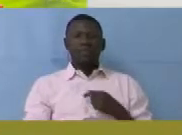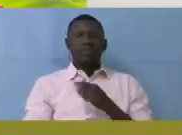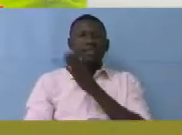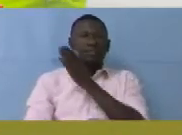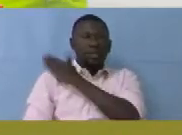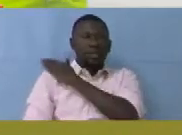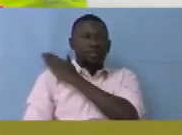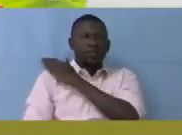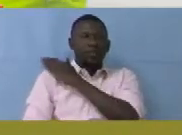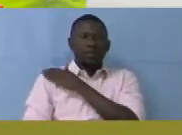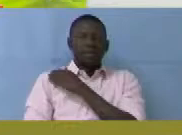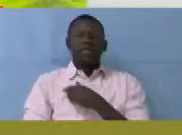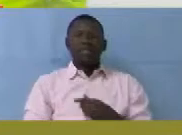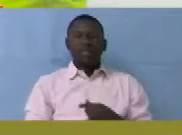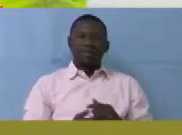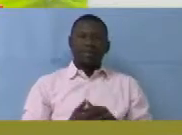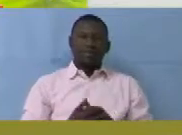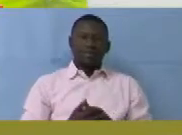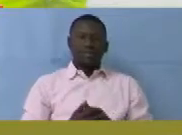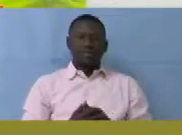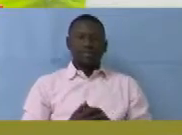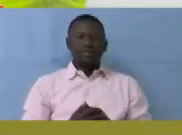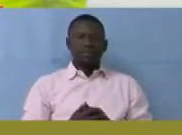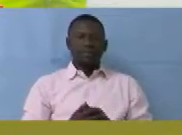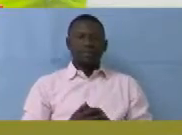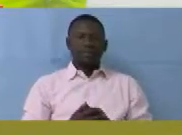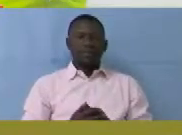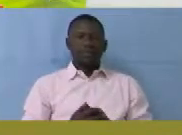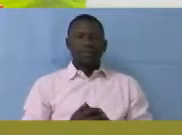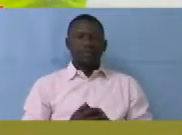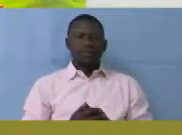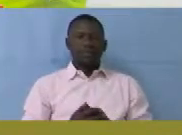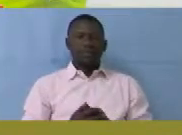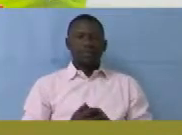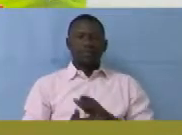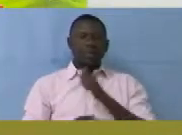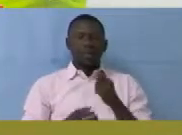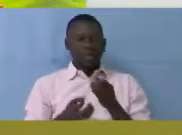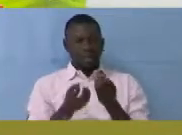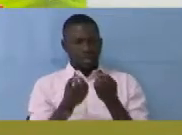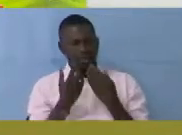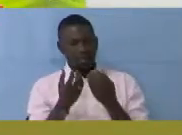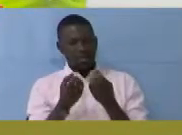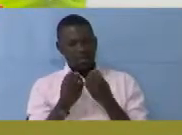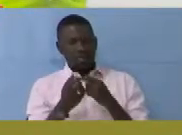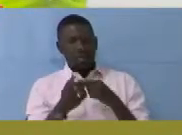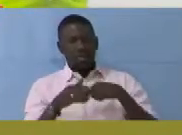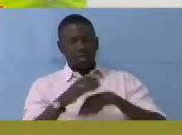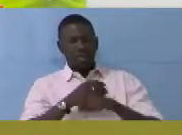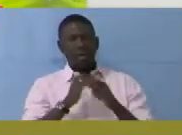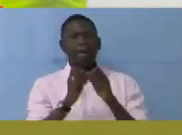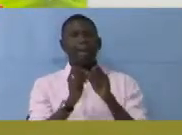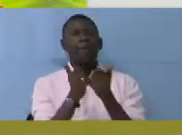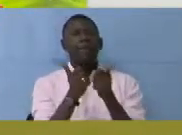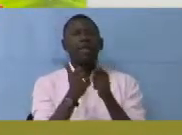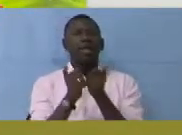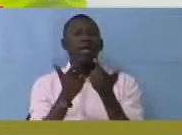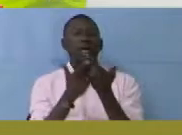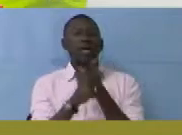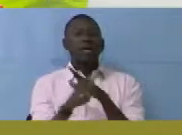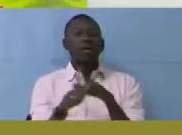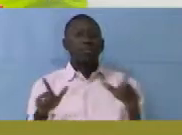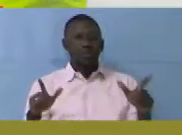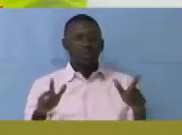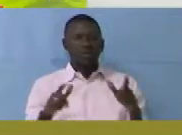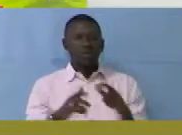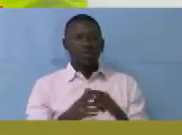kong sanyoto. And told me in Mandenka. And you from Mandenka kamoto? Serif